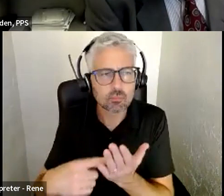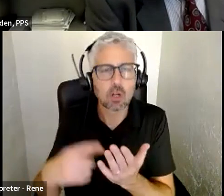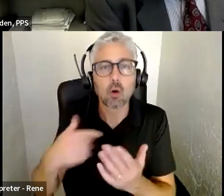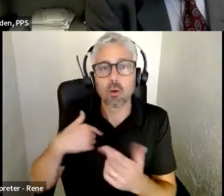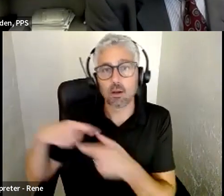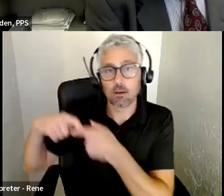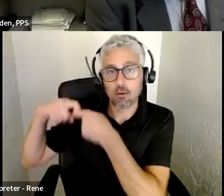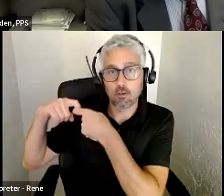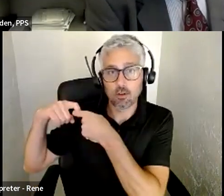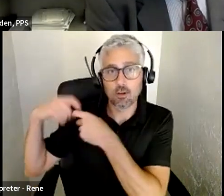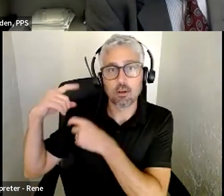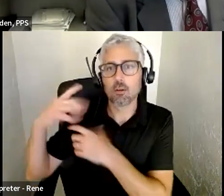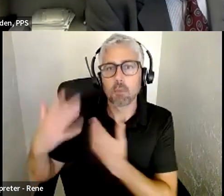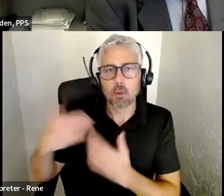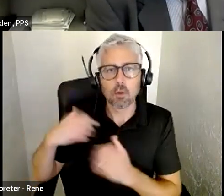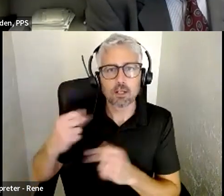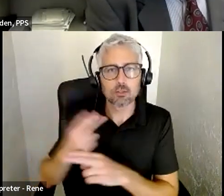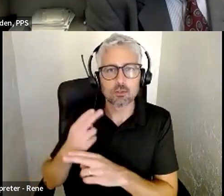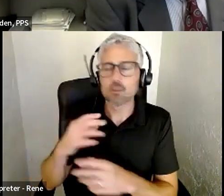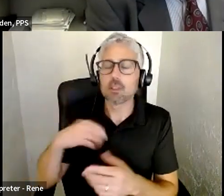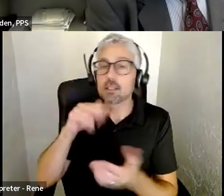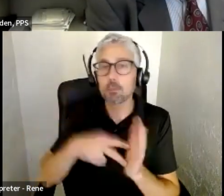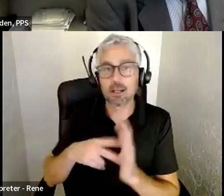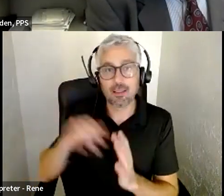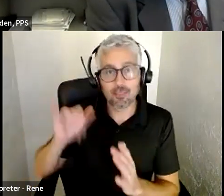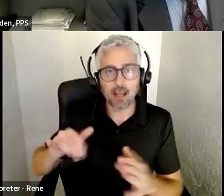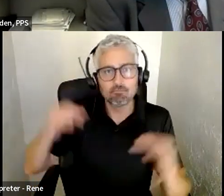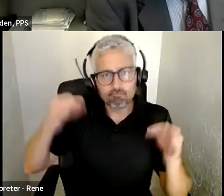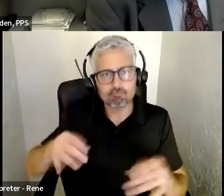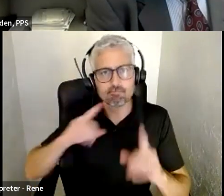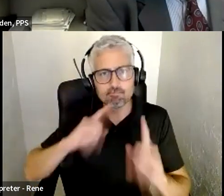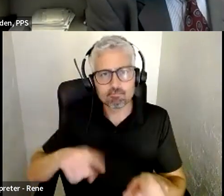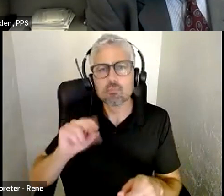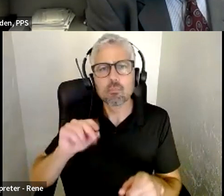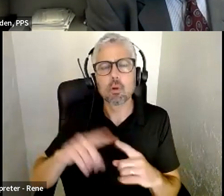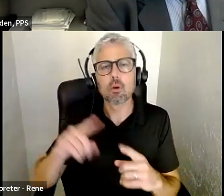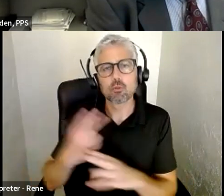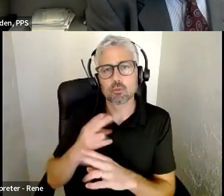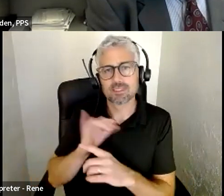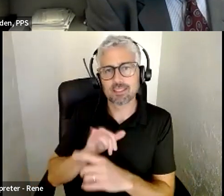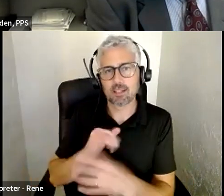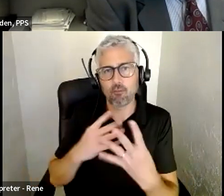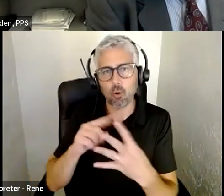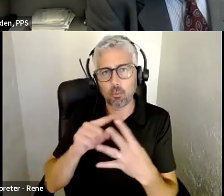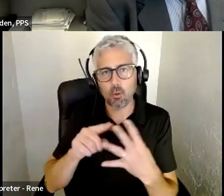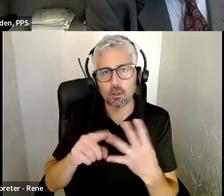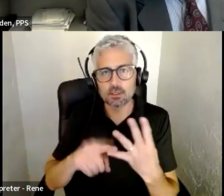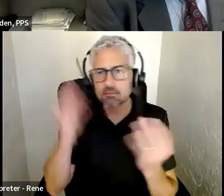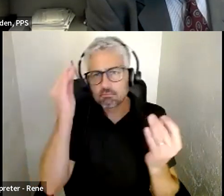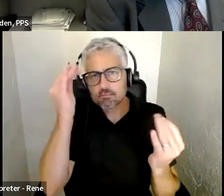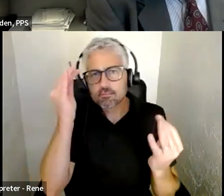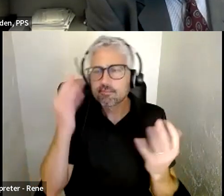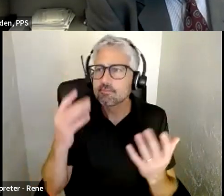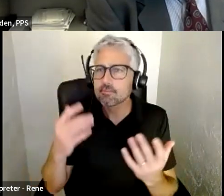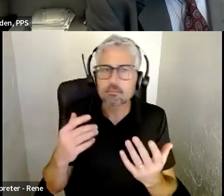but I think it might be useful to start with. I'm not saying that is the answer, but I think it's a good place to start brainstorming from and work around that and say, here are